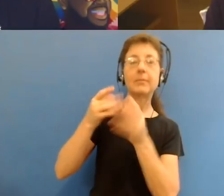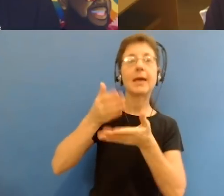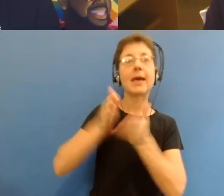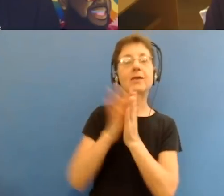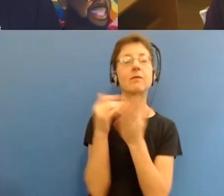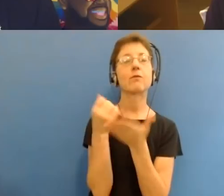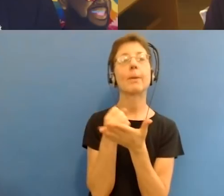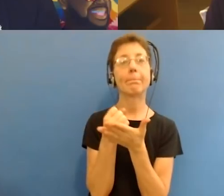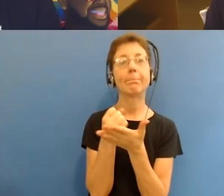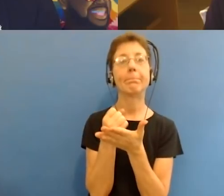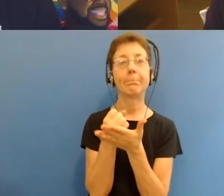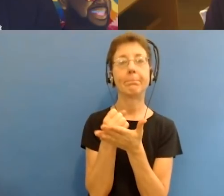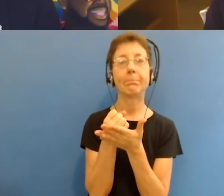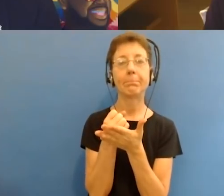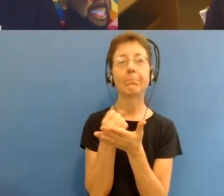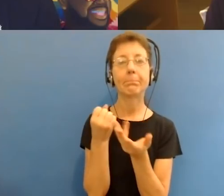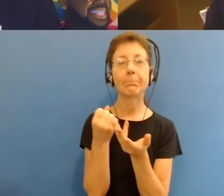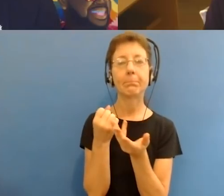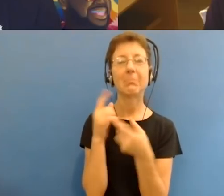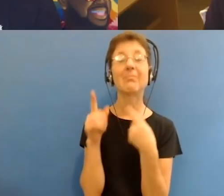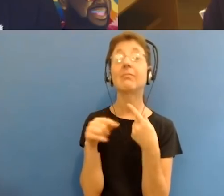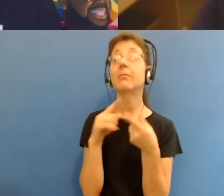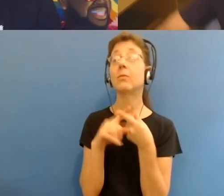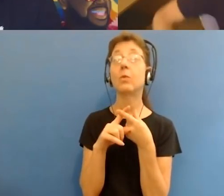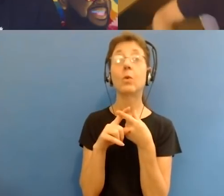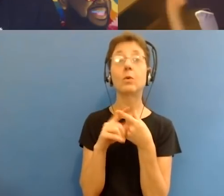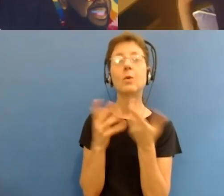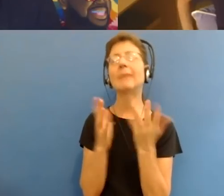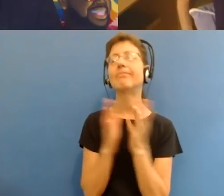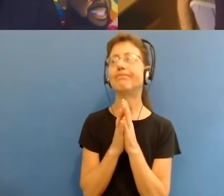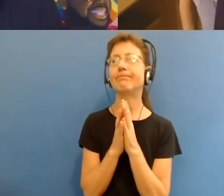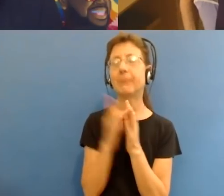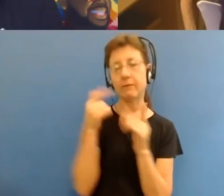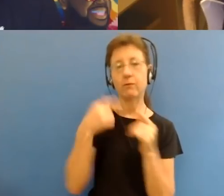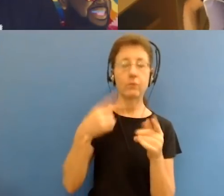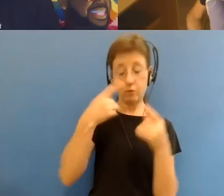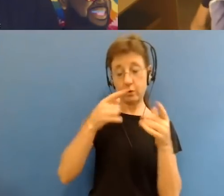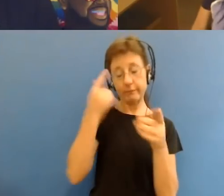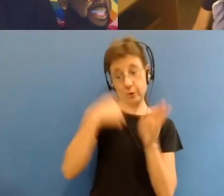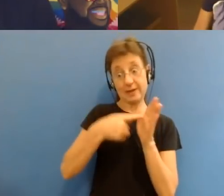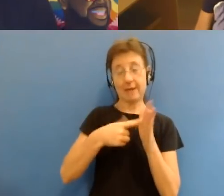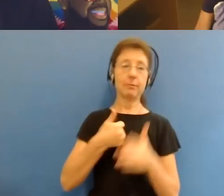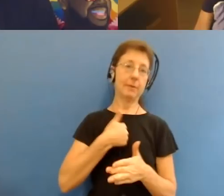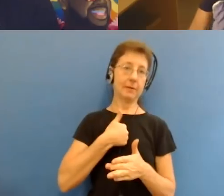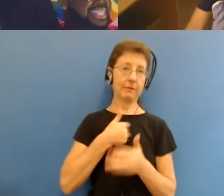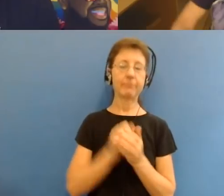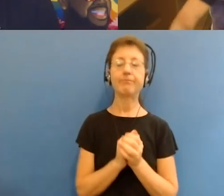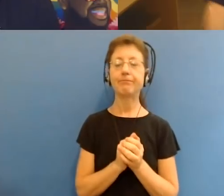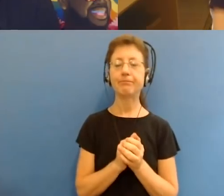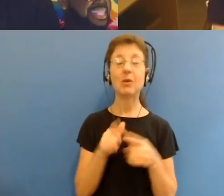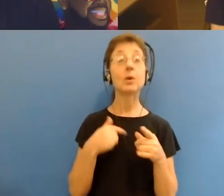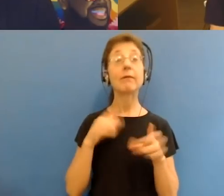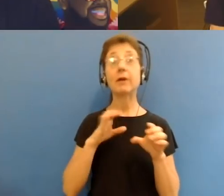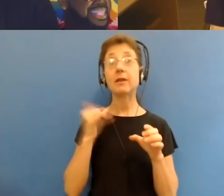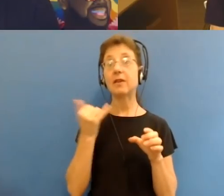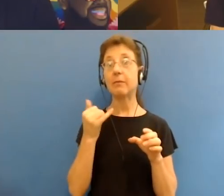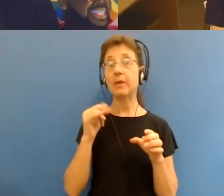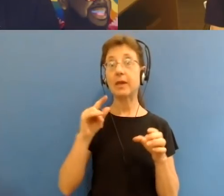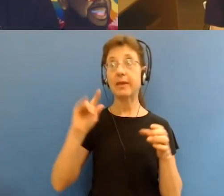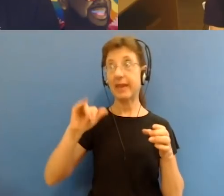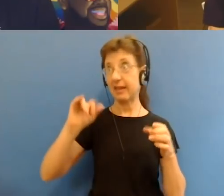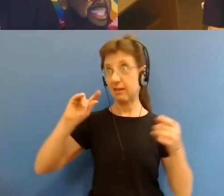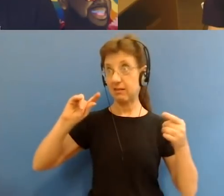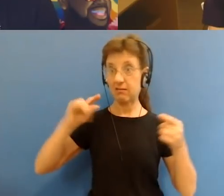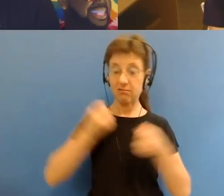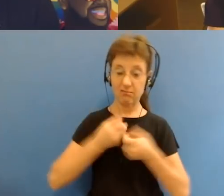You know, when people, or I'll just use myself as an example, when I've done really harmful things in the past, it's